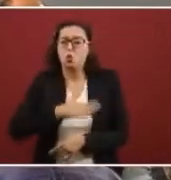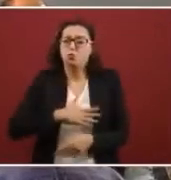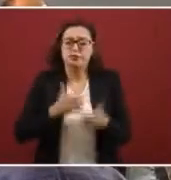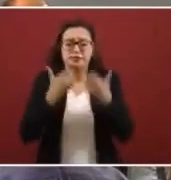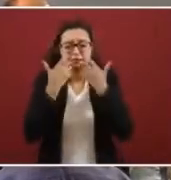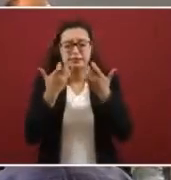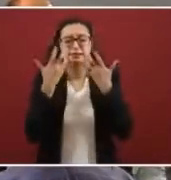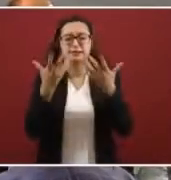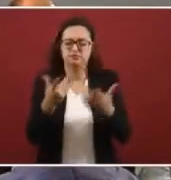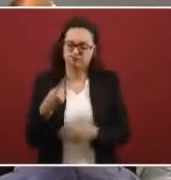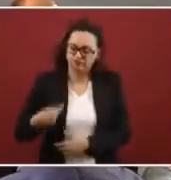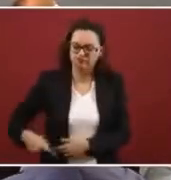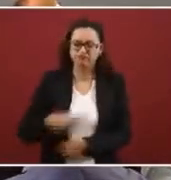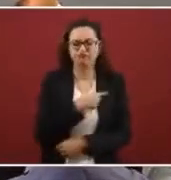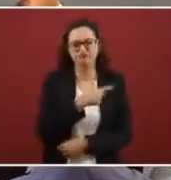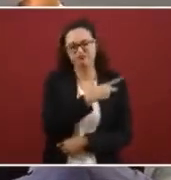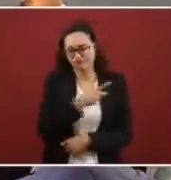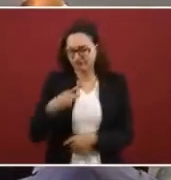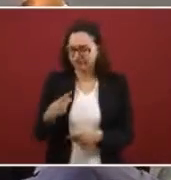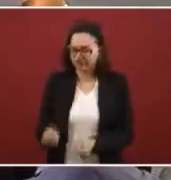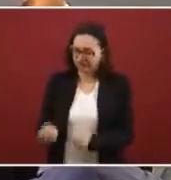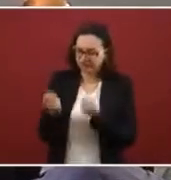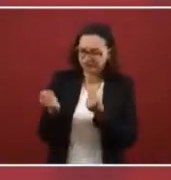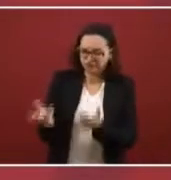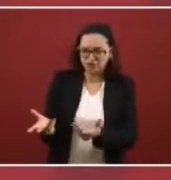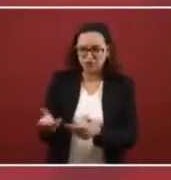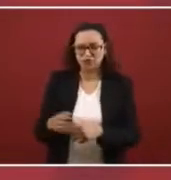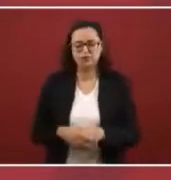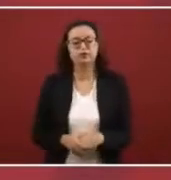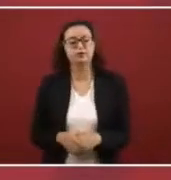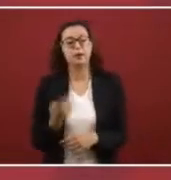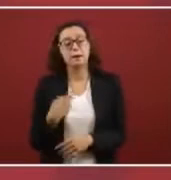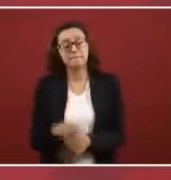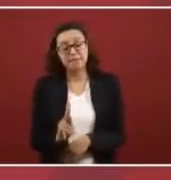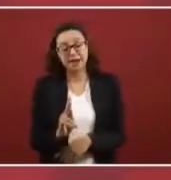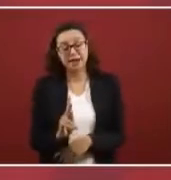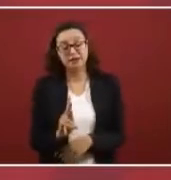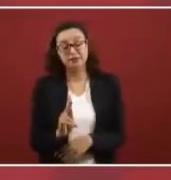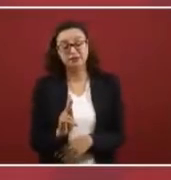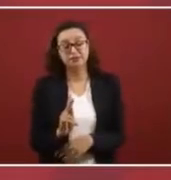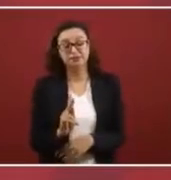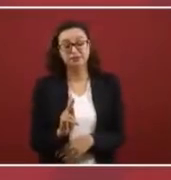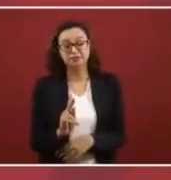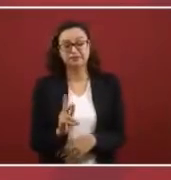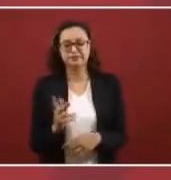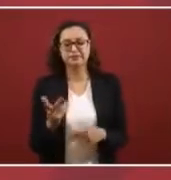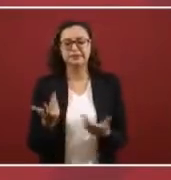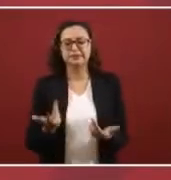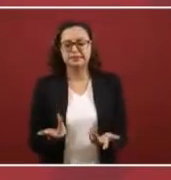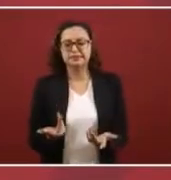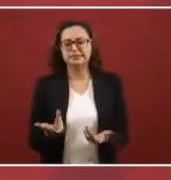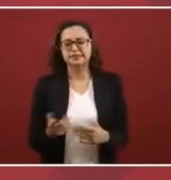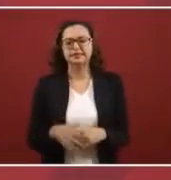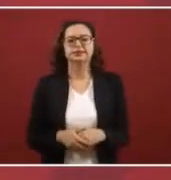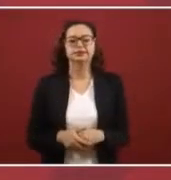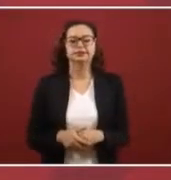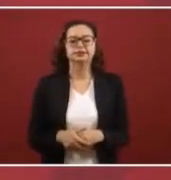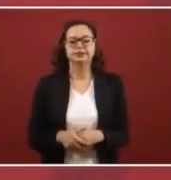to bring forth a new revolution to make a change, a conversion. But we need to